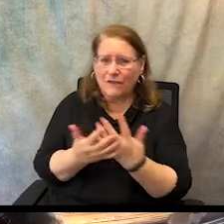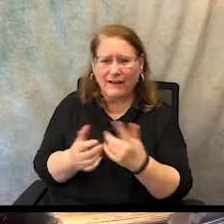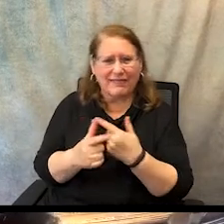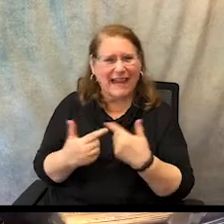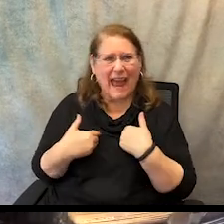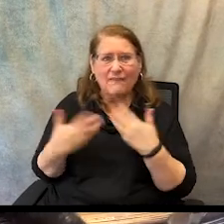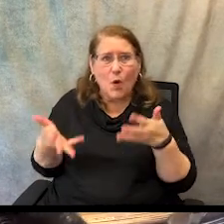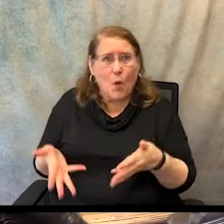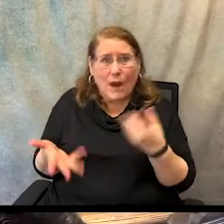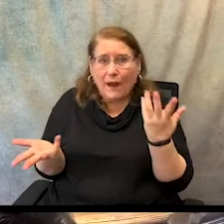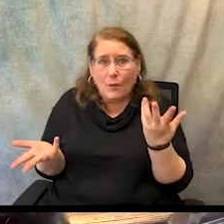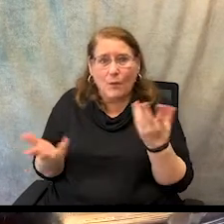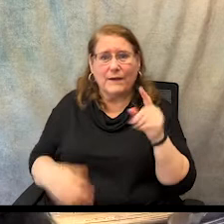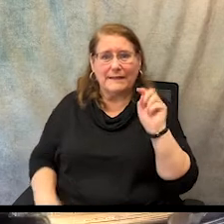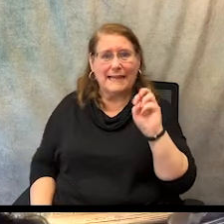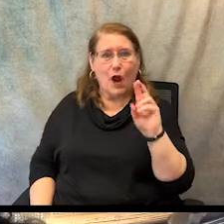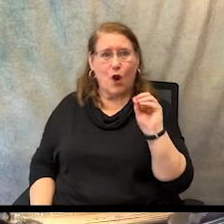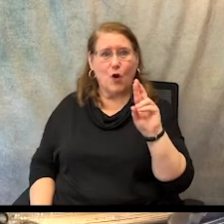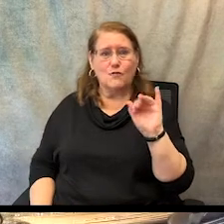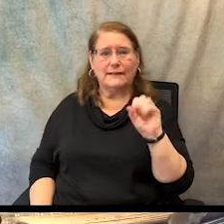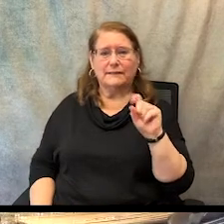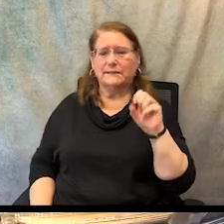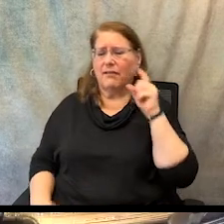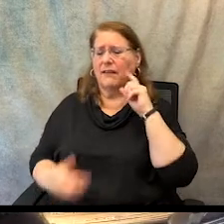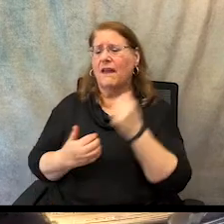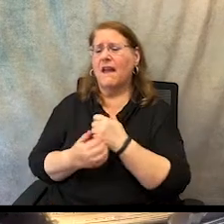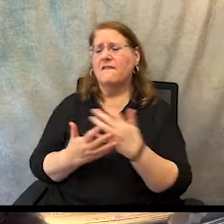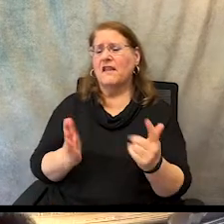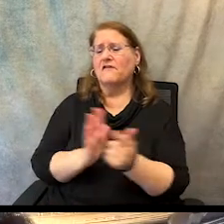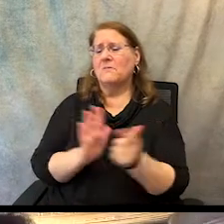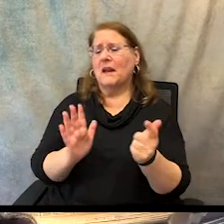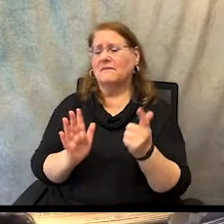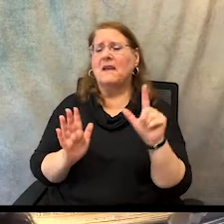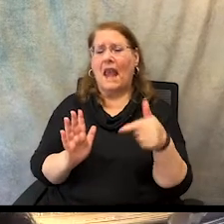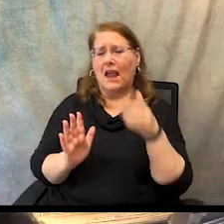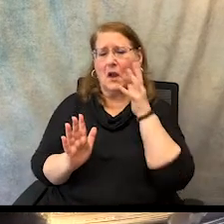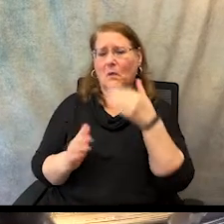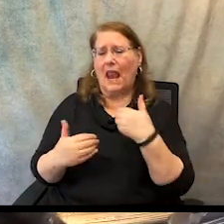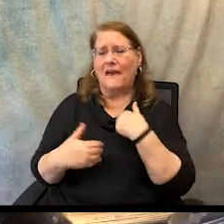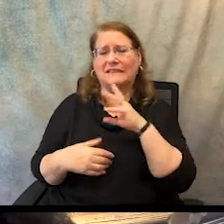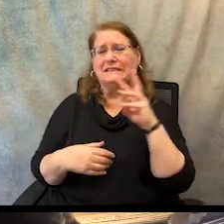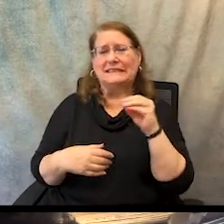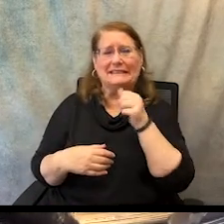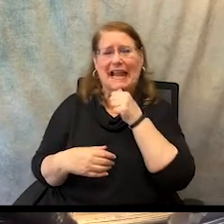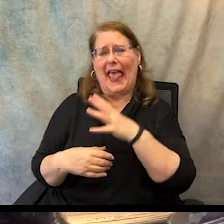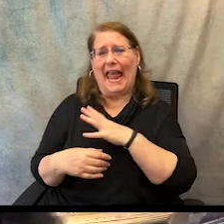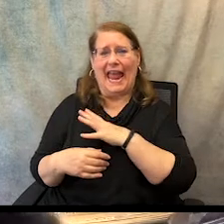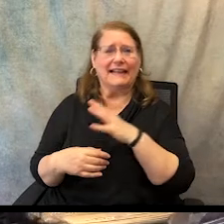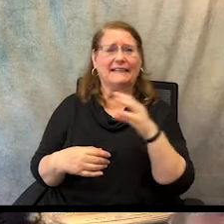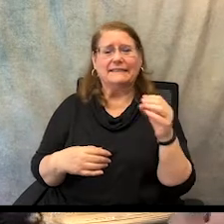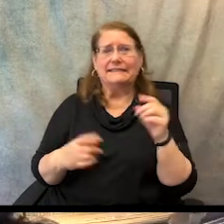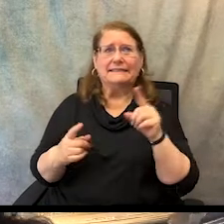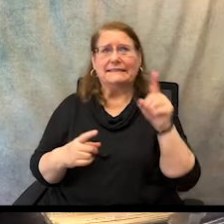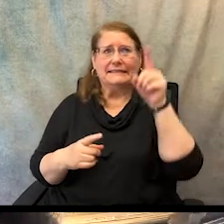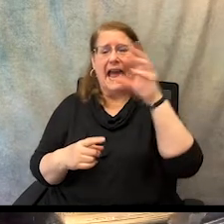everything. Then you have only terrorists who will think that everything is forbidden now. Later, I will have 60 ladies